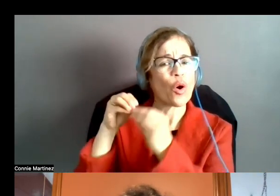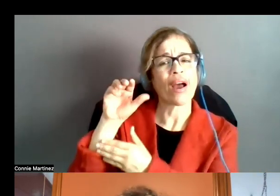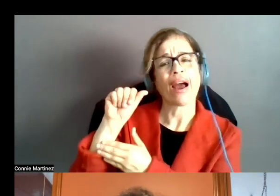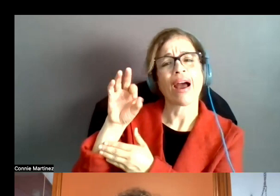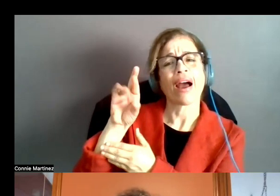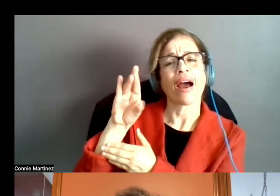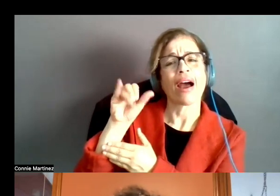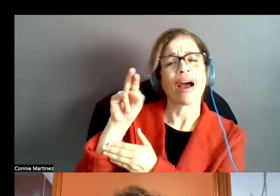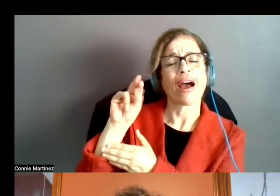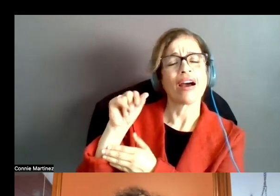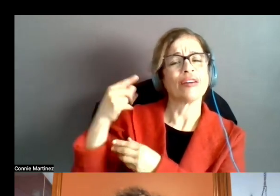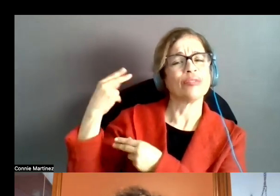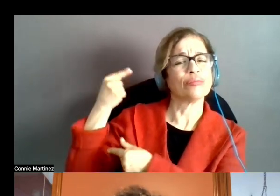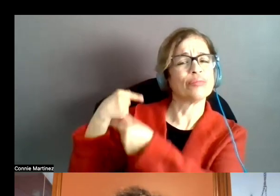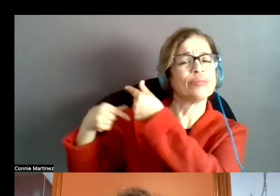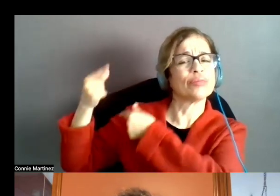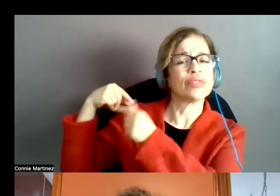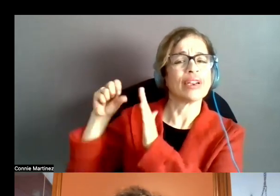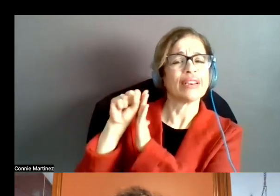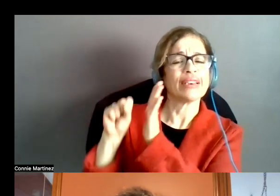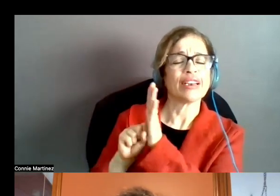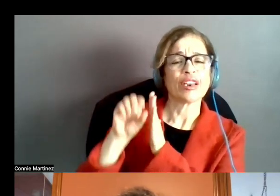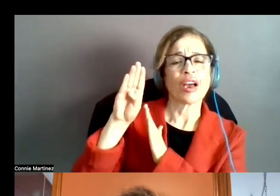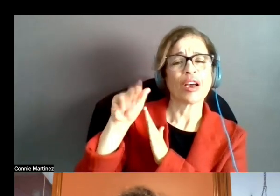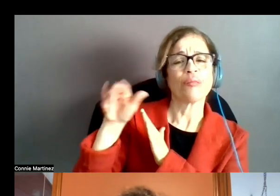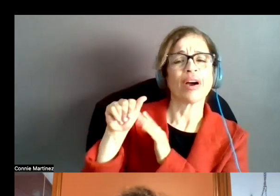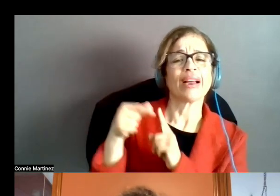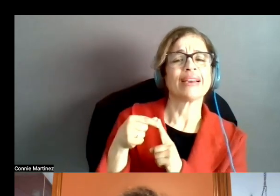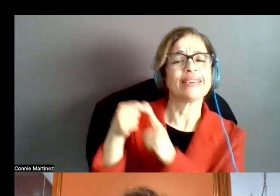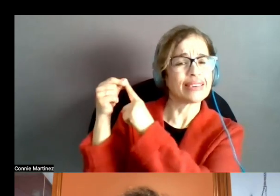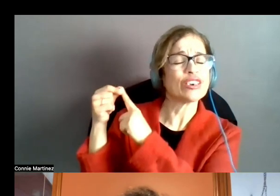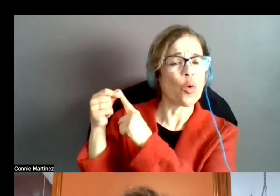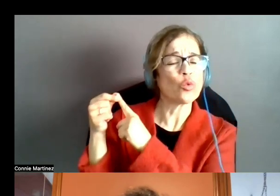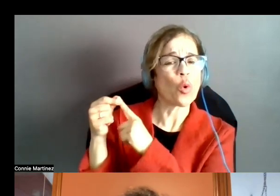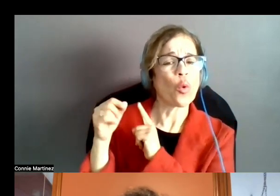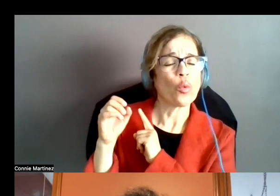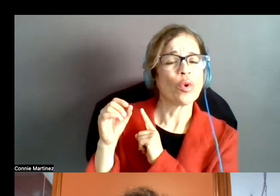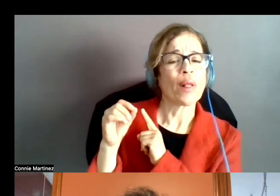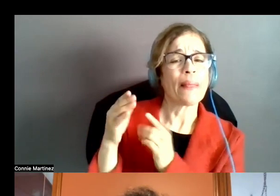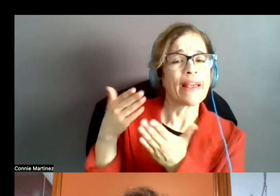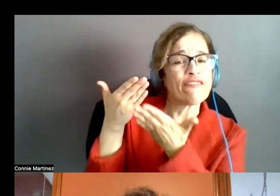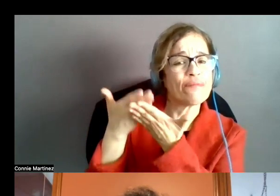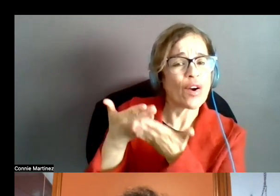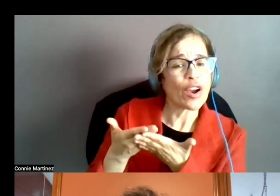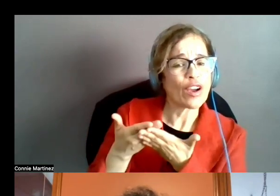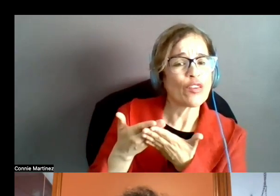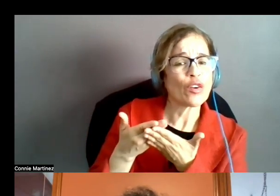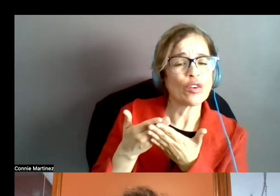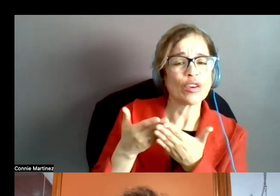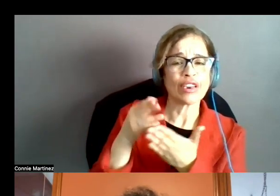descendants than in the state of Bahia, except so in fact, if you take